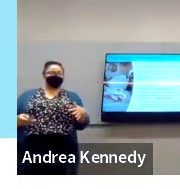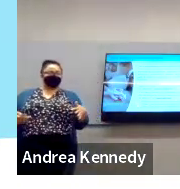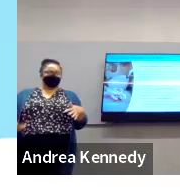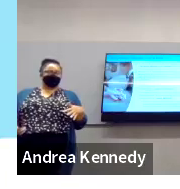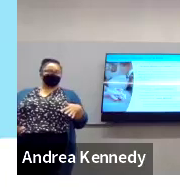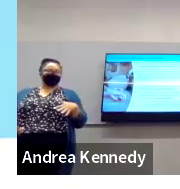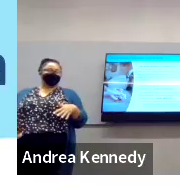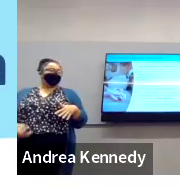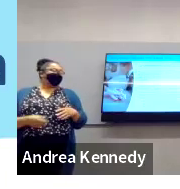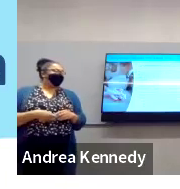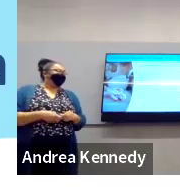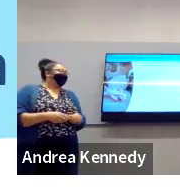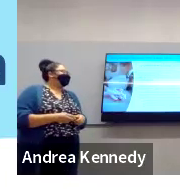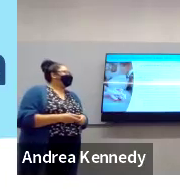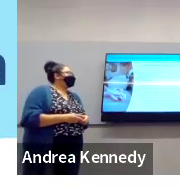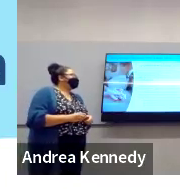rent.